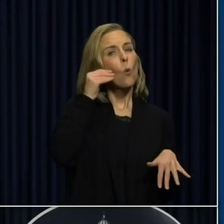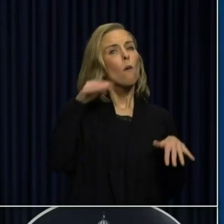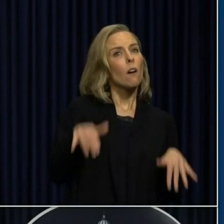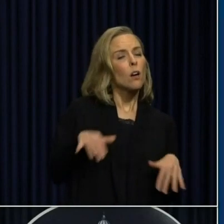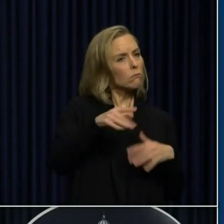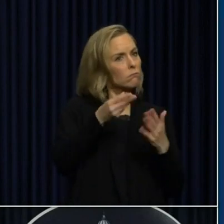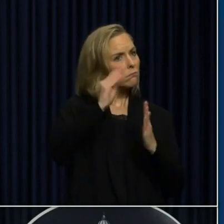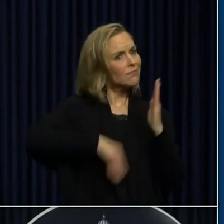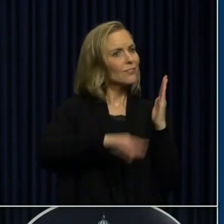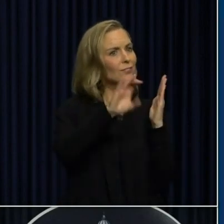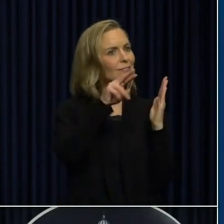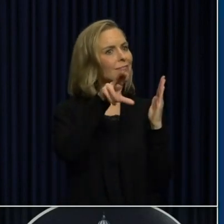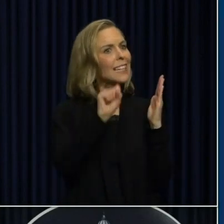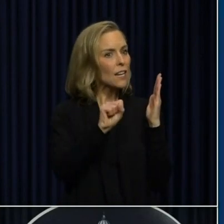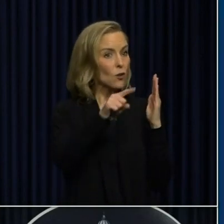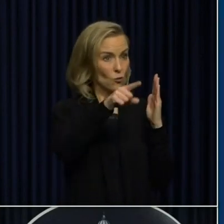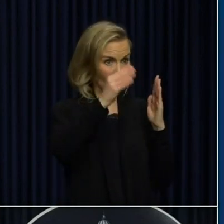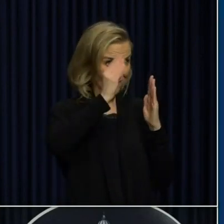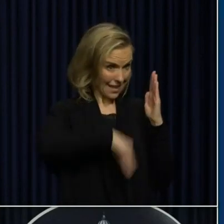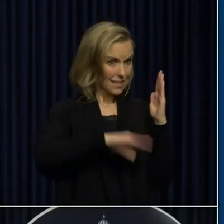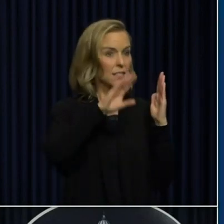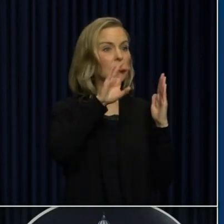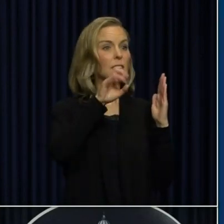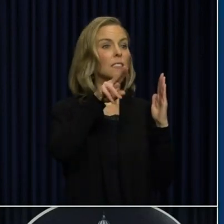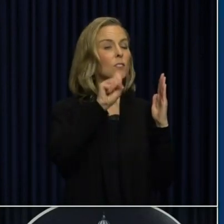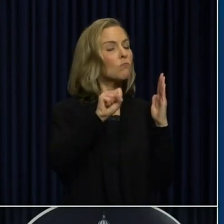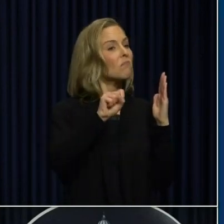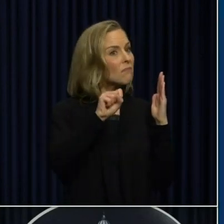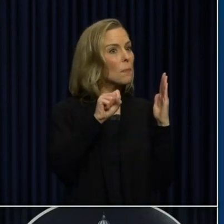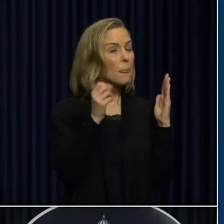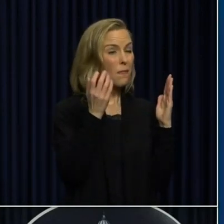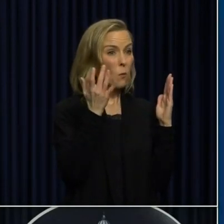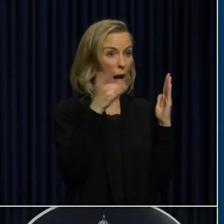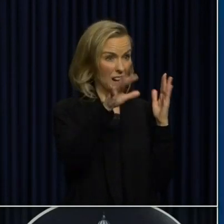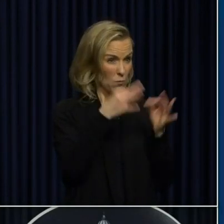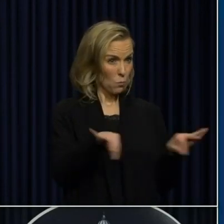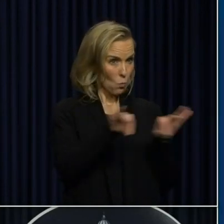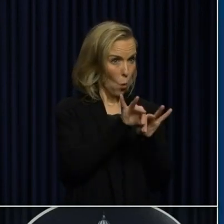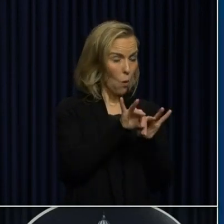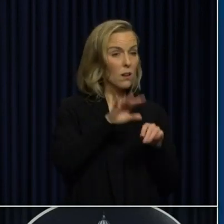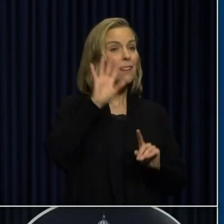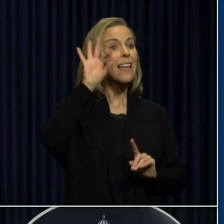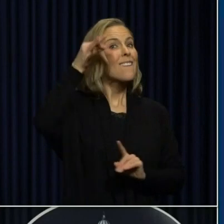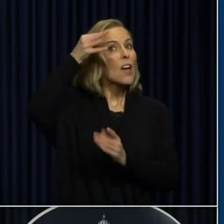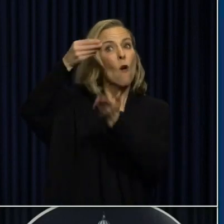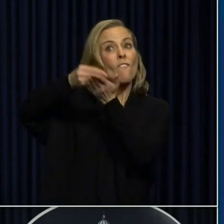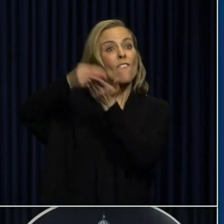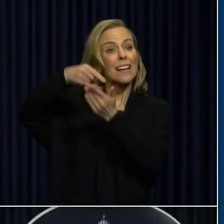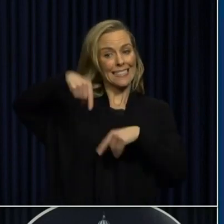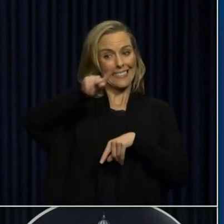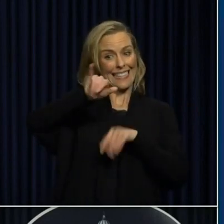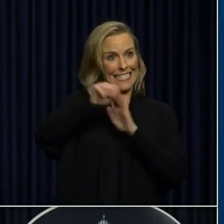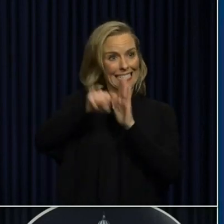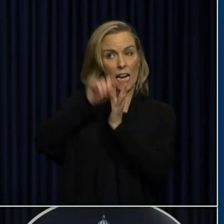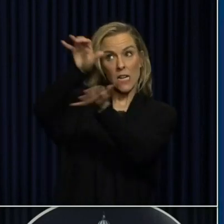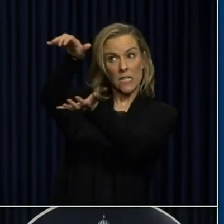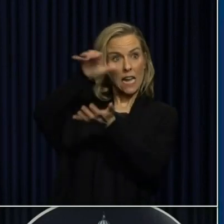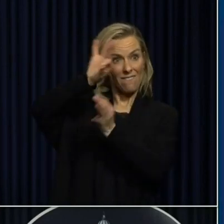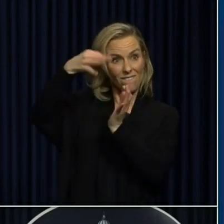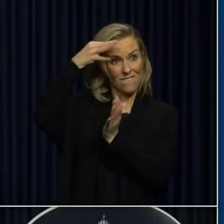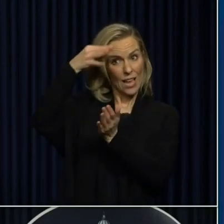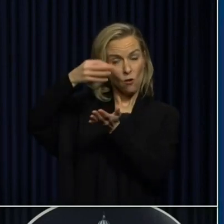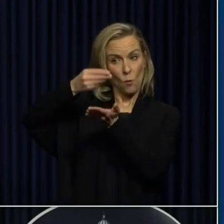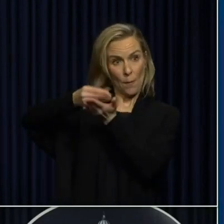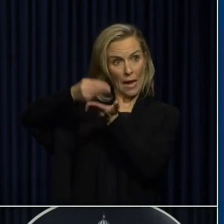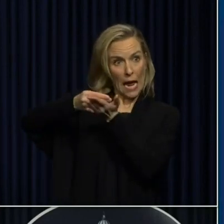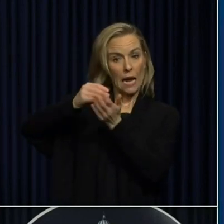important. Everybody who fills out the census, it may be worth a couple $1,000s in federal funding that we're going to get. And so make sure